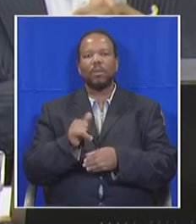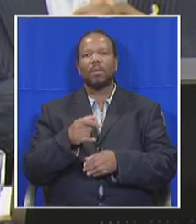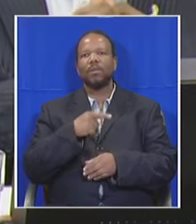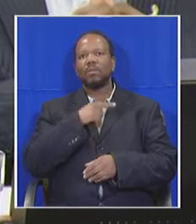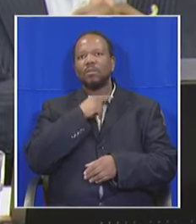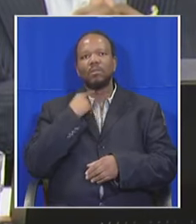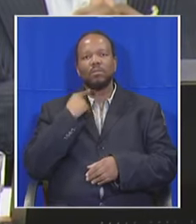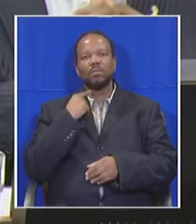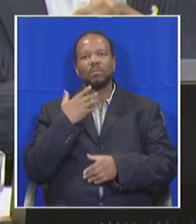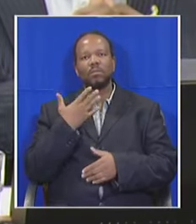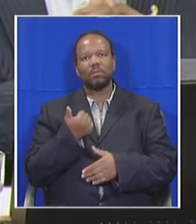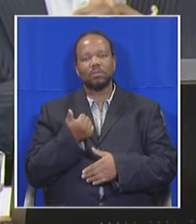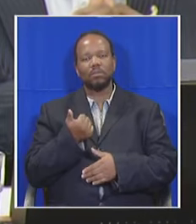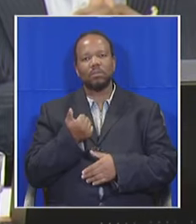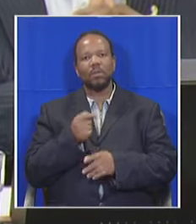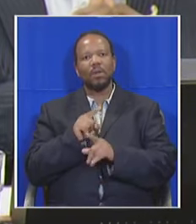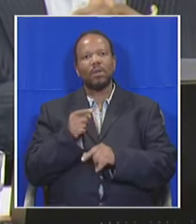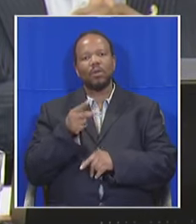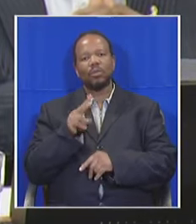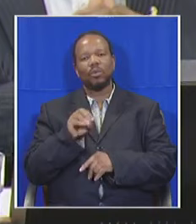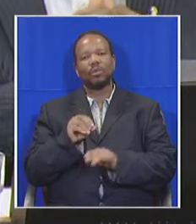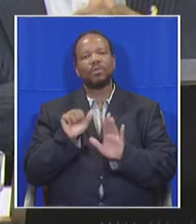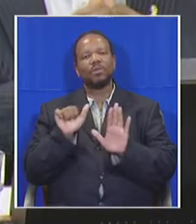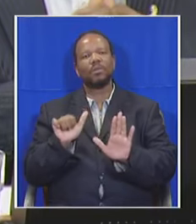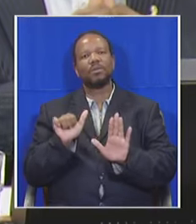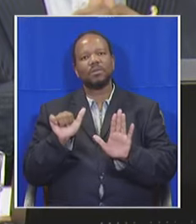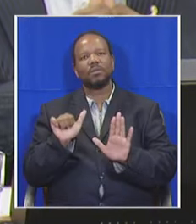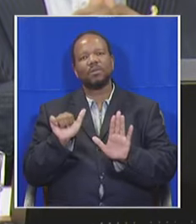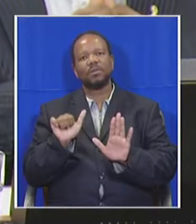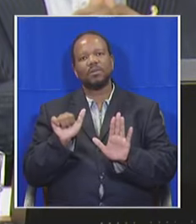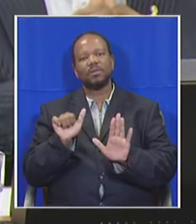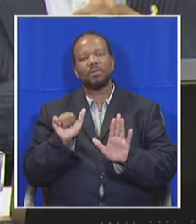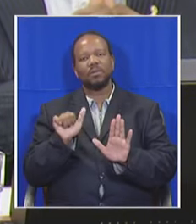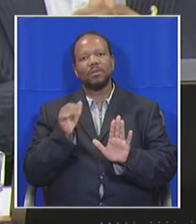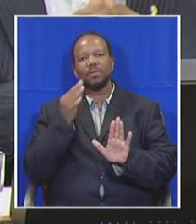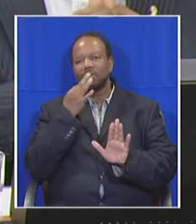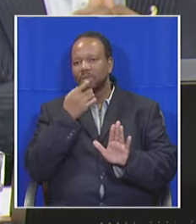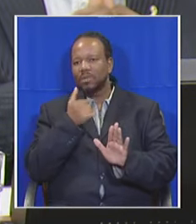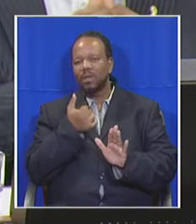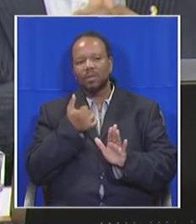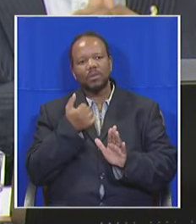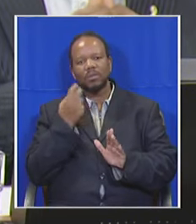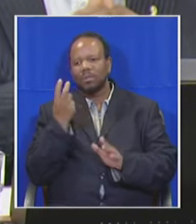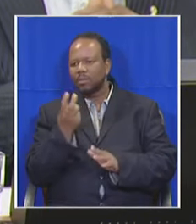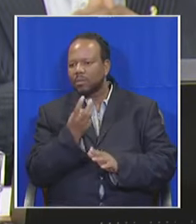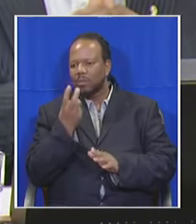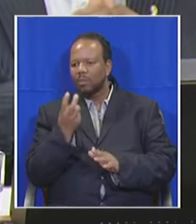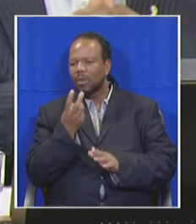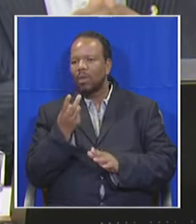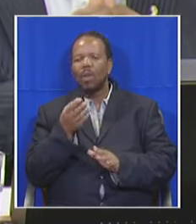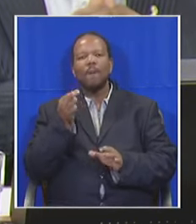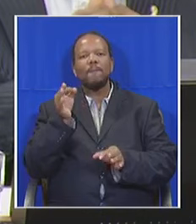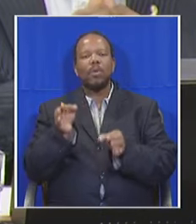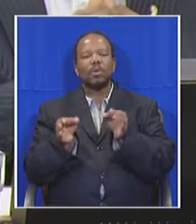Project launched in 2016, which is aimed at recovering the remains of political prisoners who